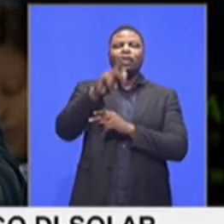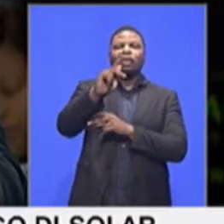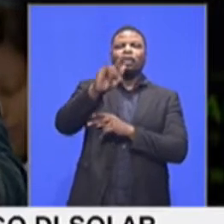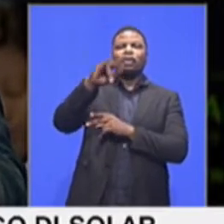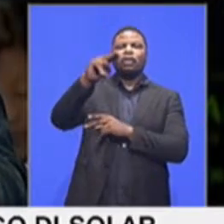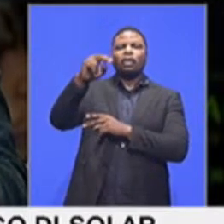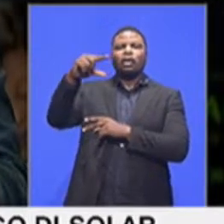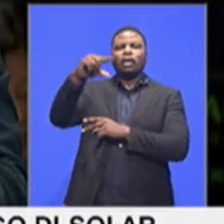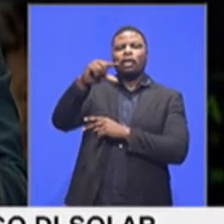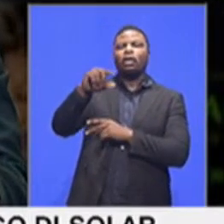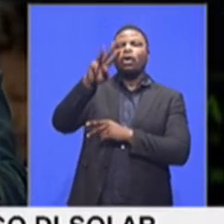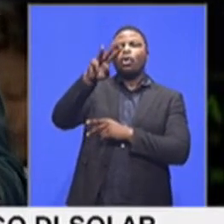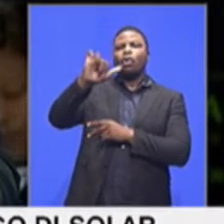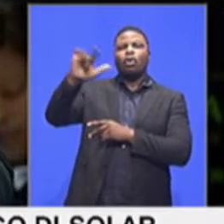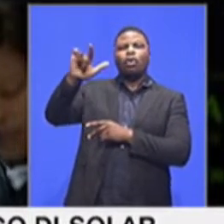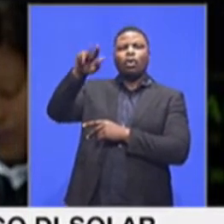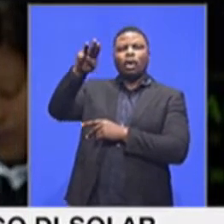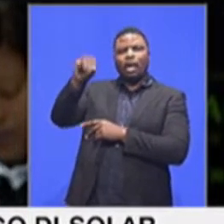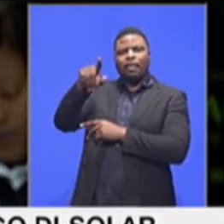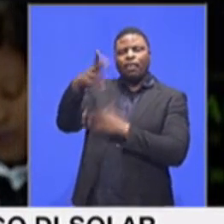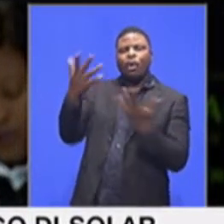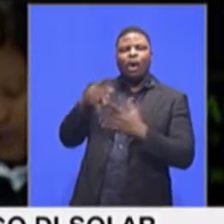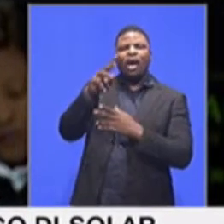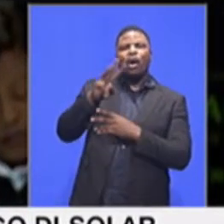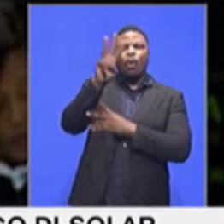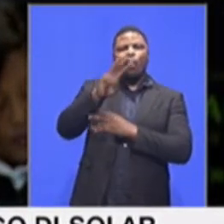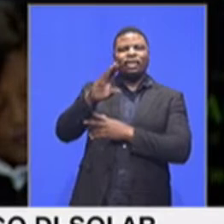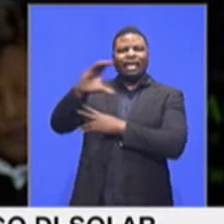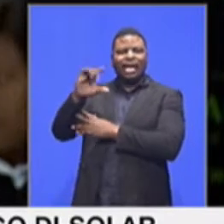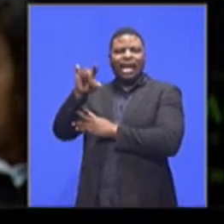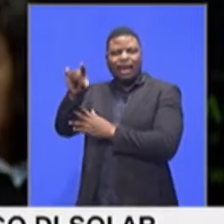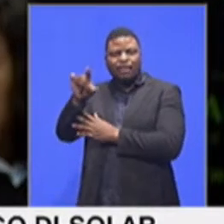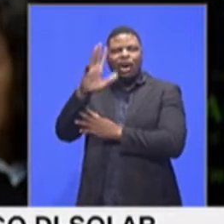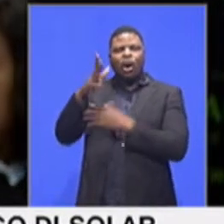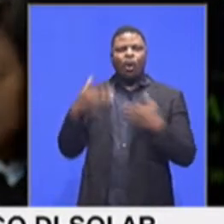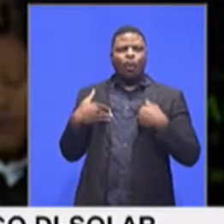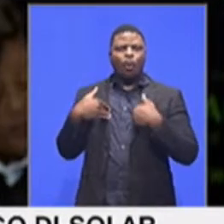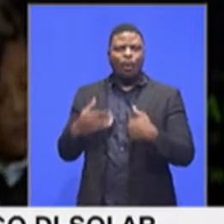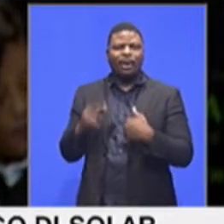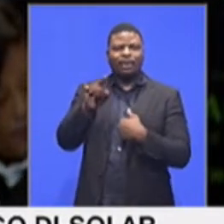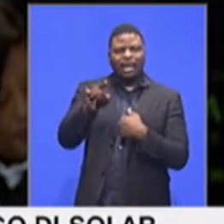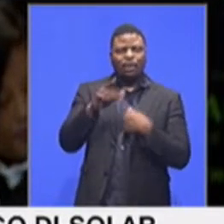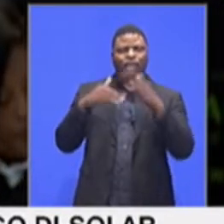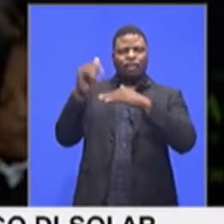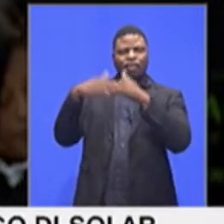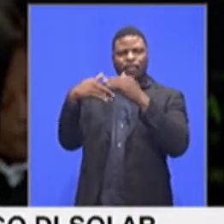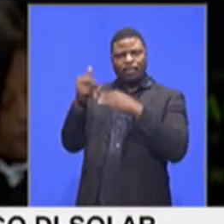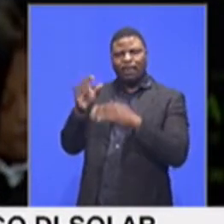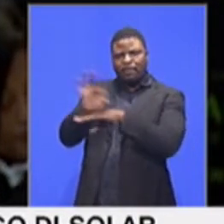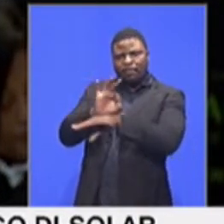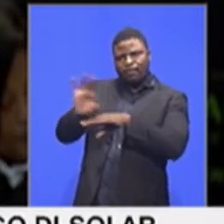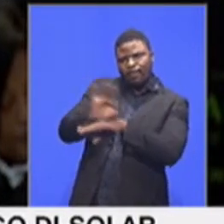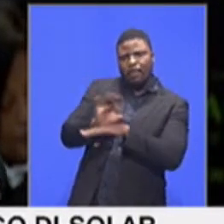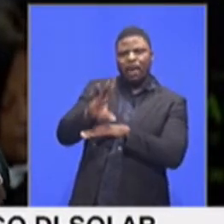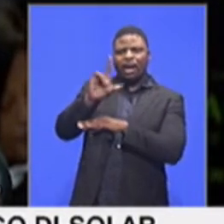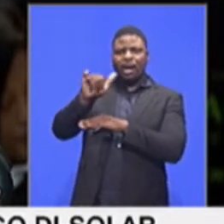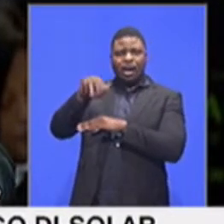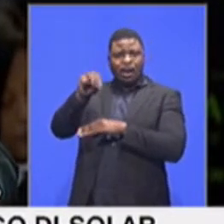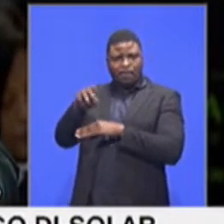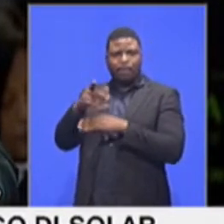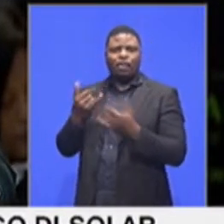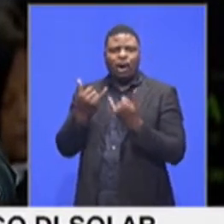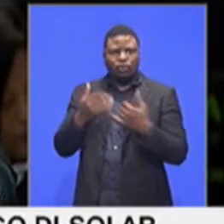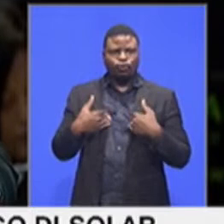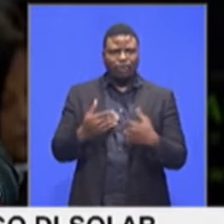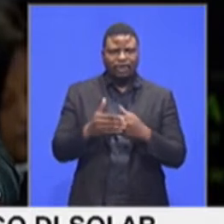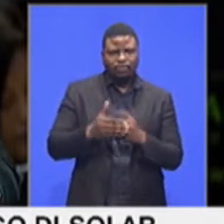in Western Cape is completed. Early construction works include surface preparations are underway. Our focus is